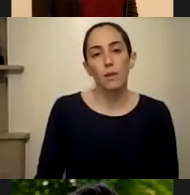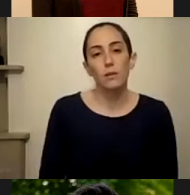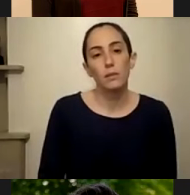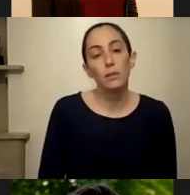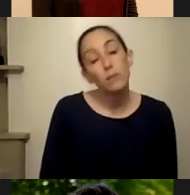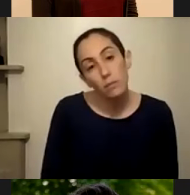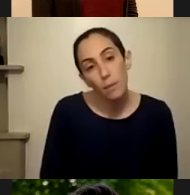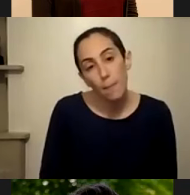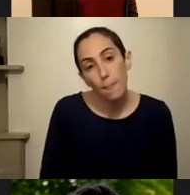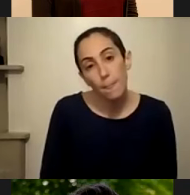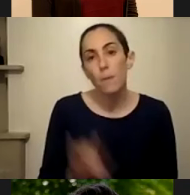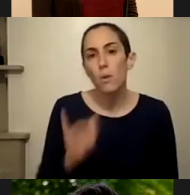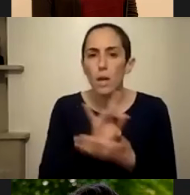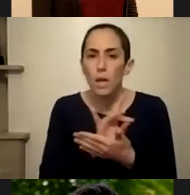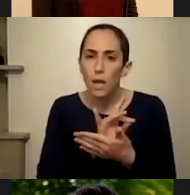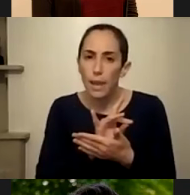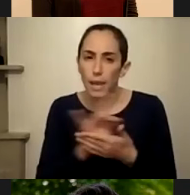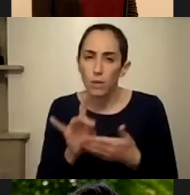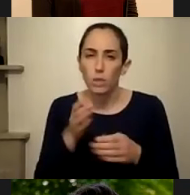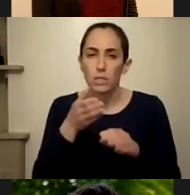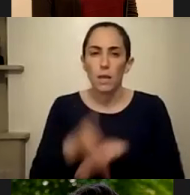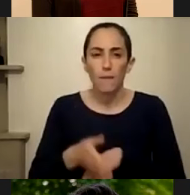8 weeks after increased IOP intraocular pressure,